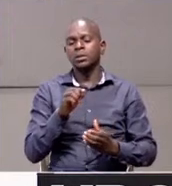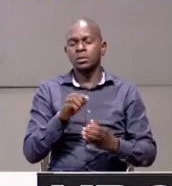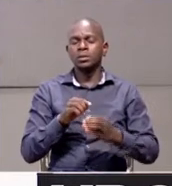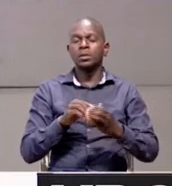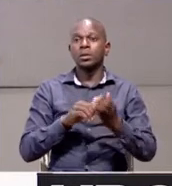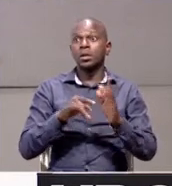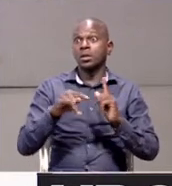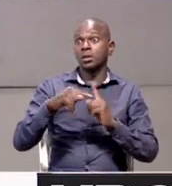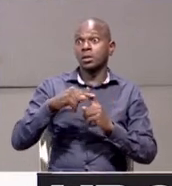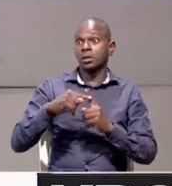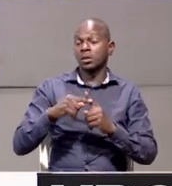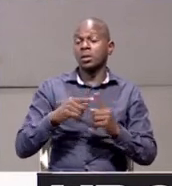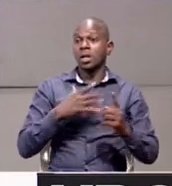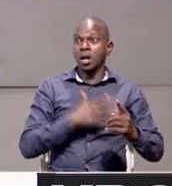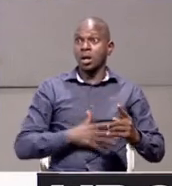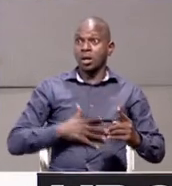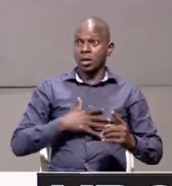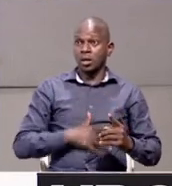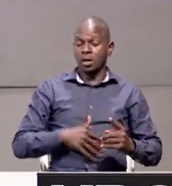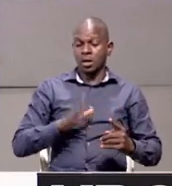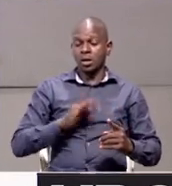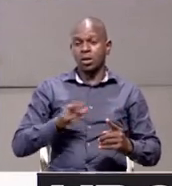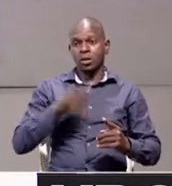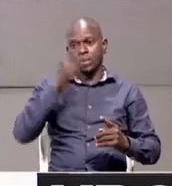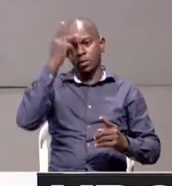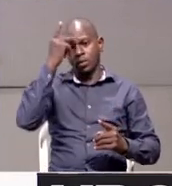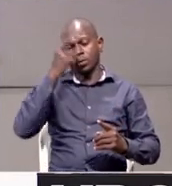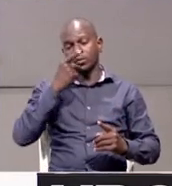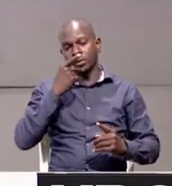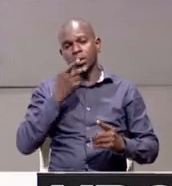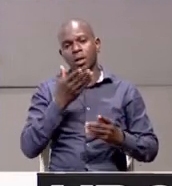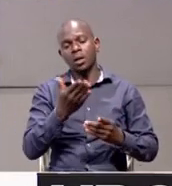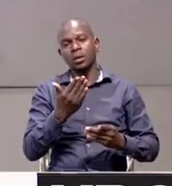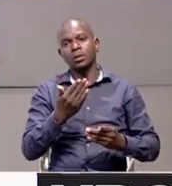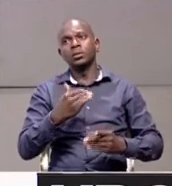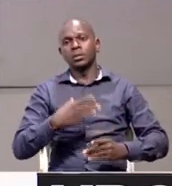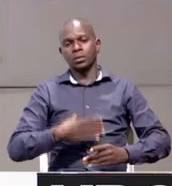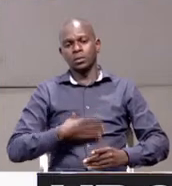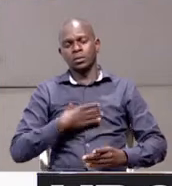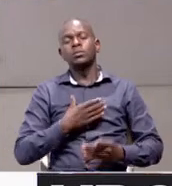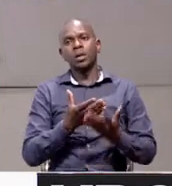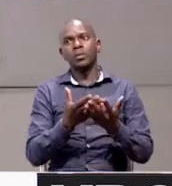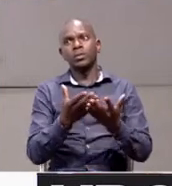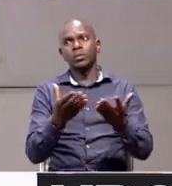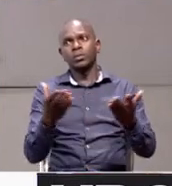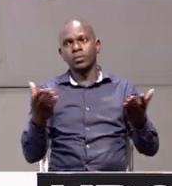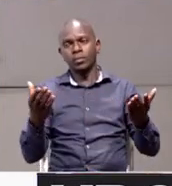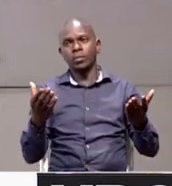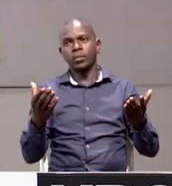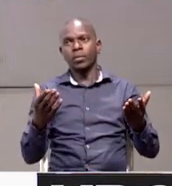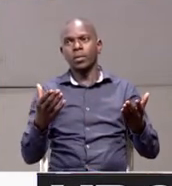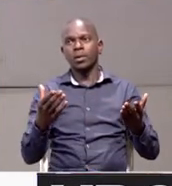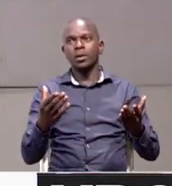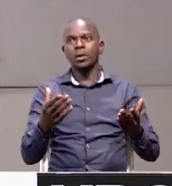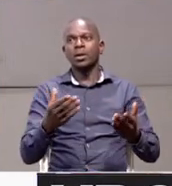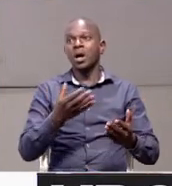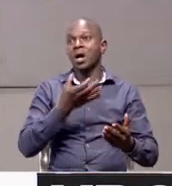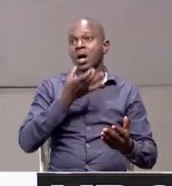advantage of today being a science fair. Our parents are here, our beloved guests. We are having these bracelets